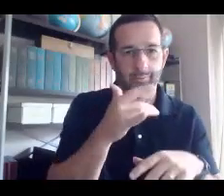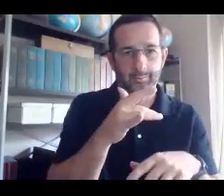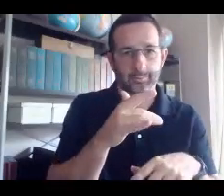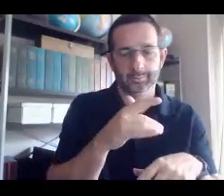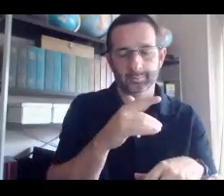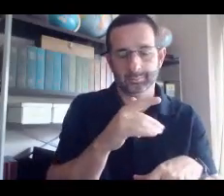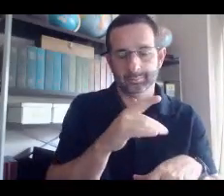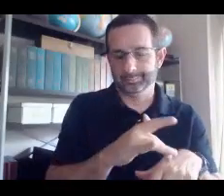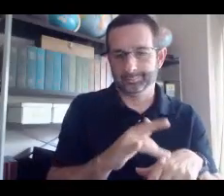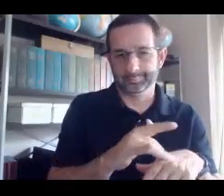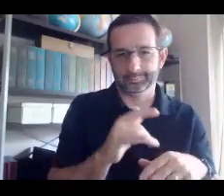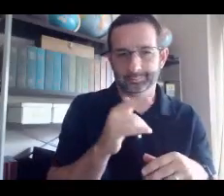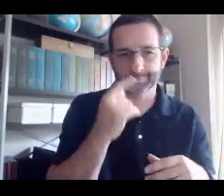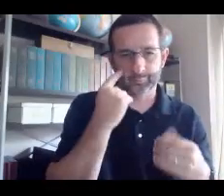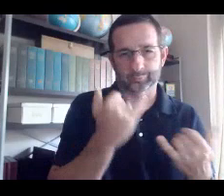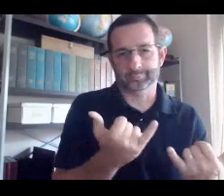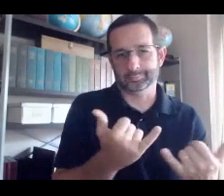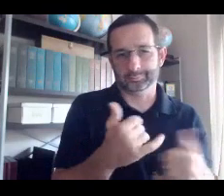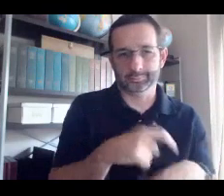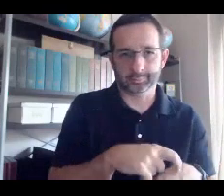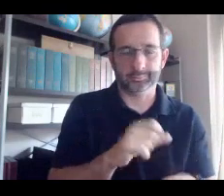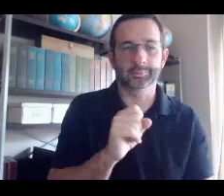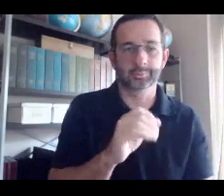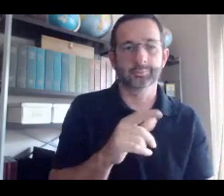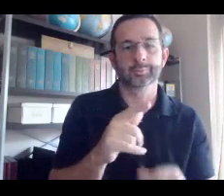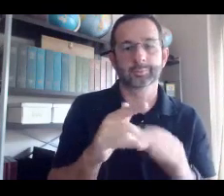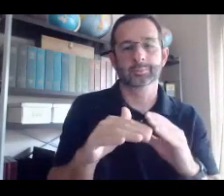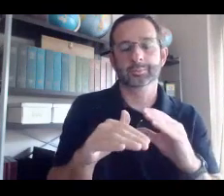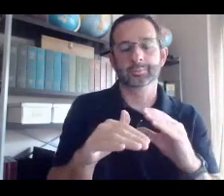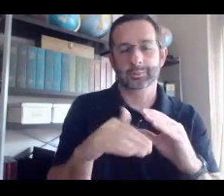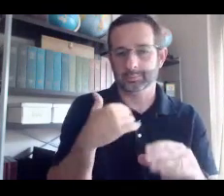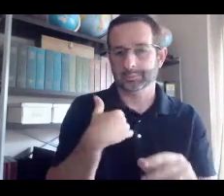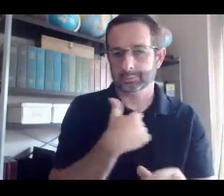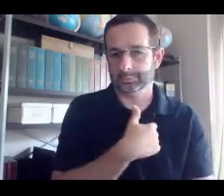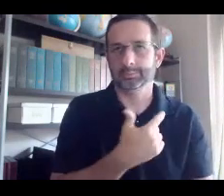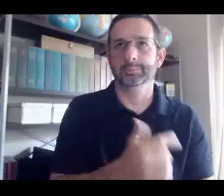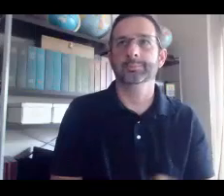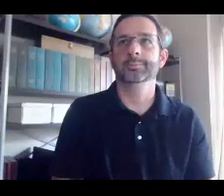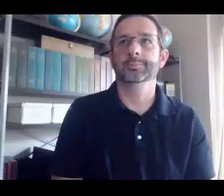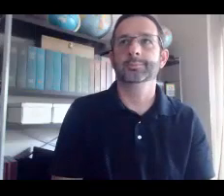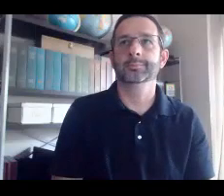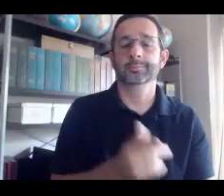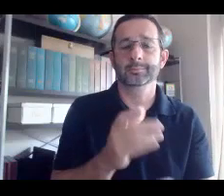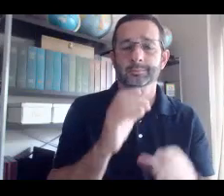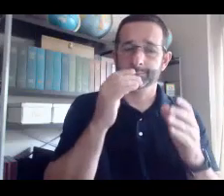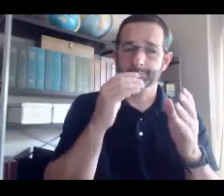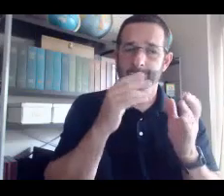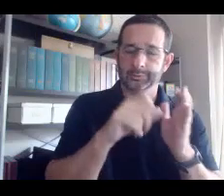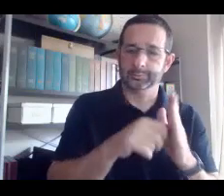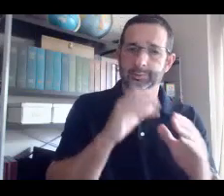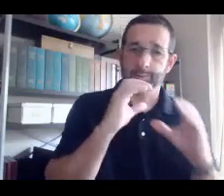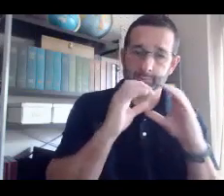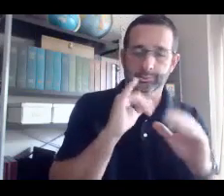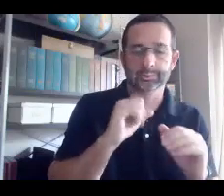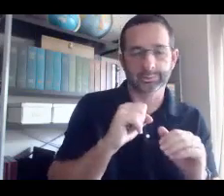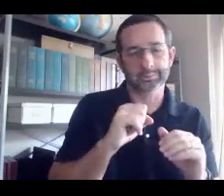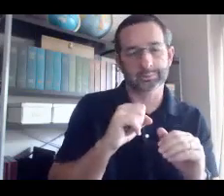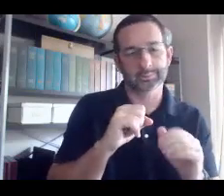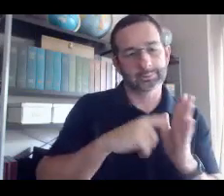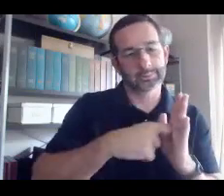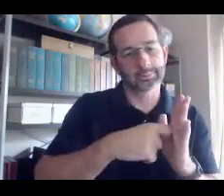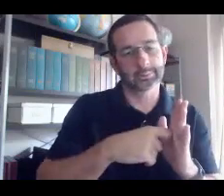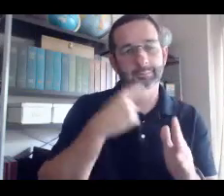Oh, sorry. If you had reached out previously in the past with our phone number, we do not have our phone system. So to reach out, if you have